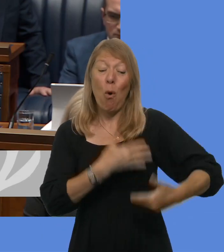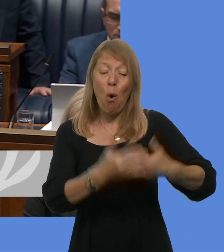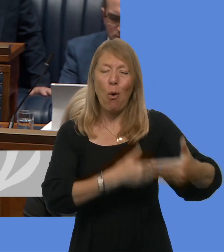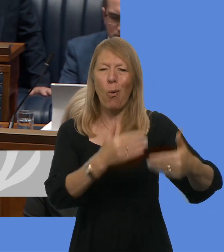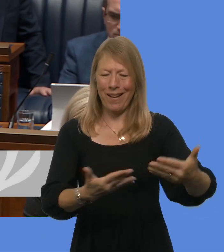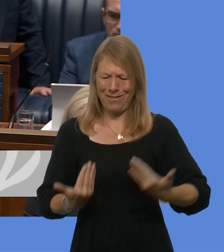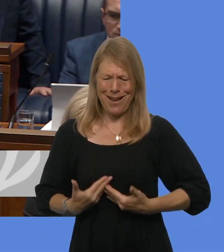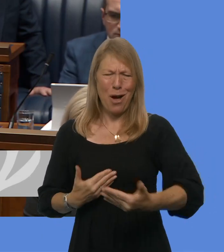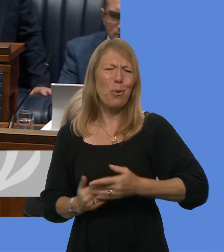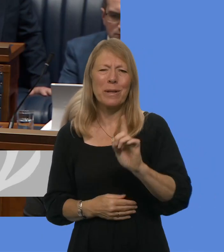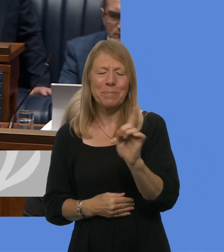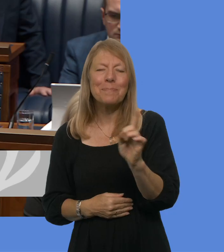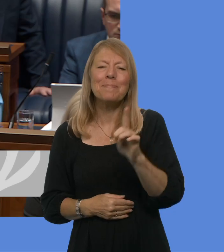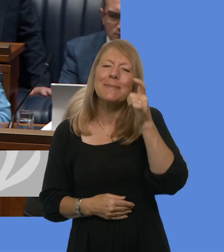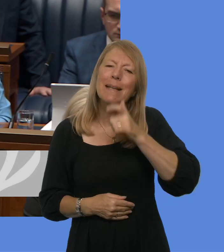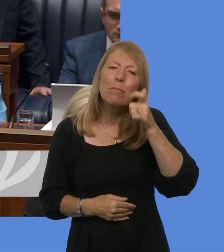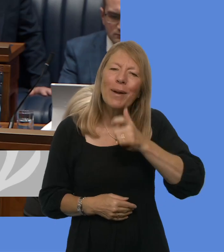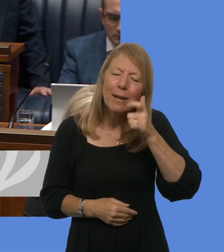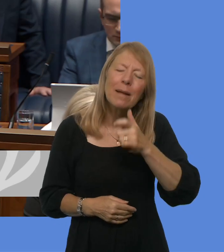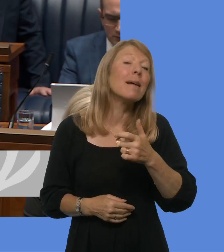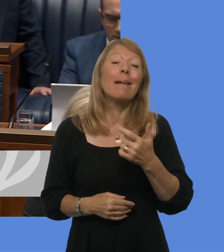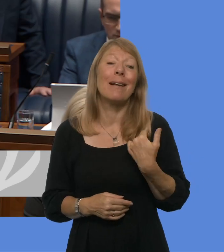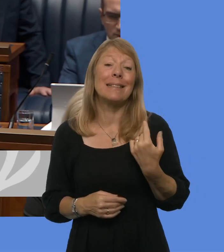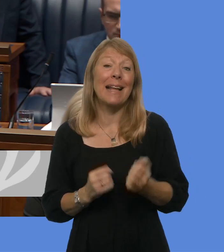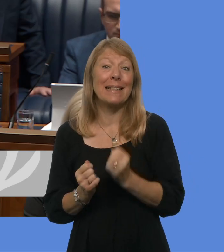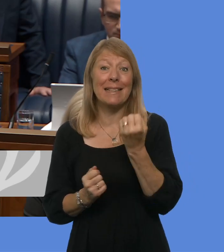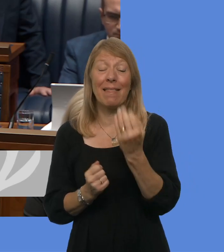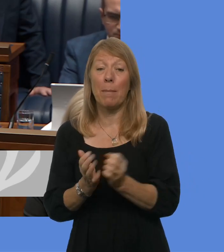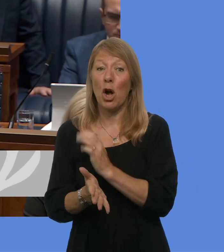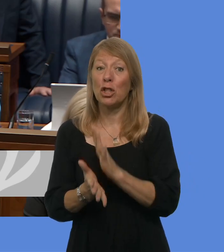I announced interim arrangements for statutory key stage assessment